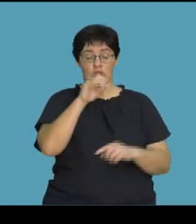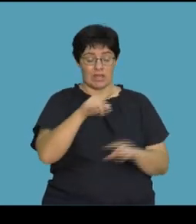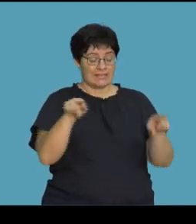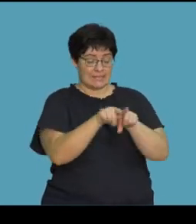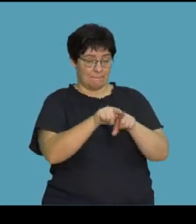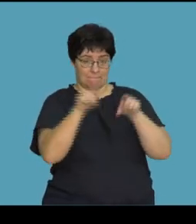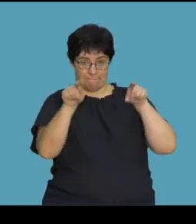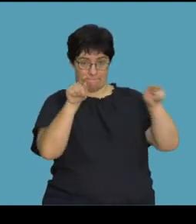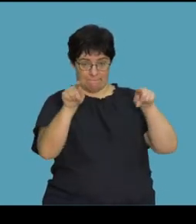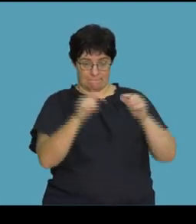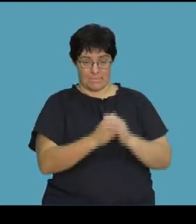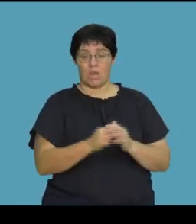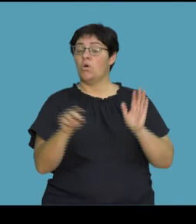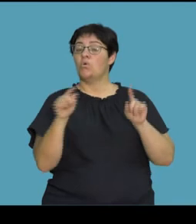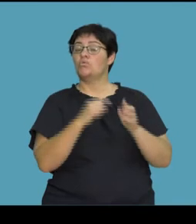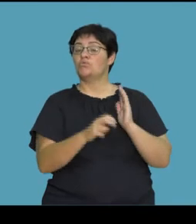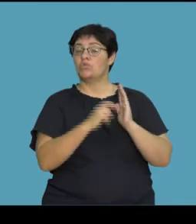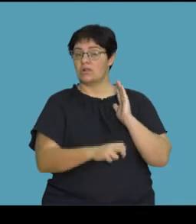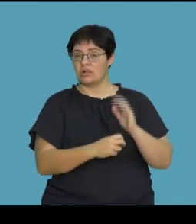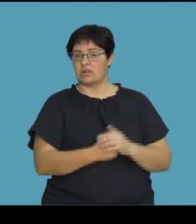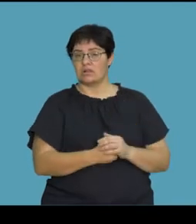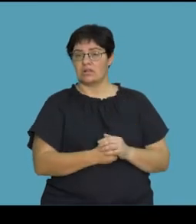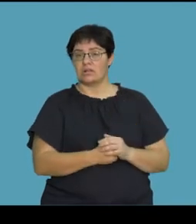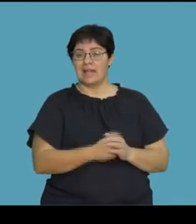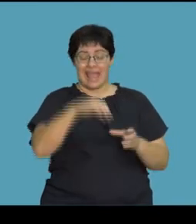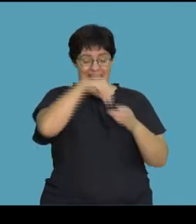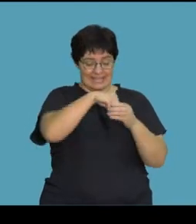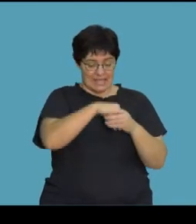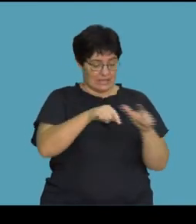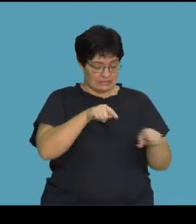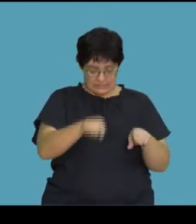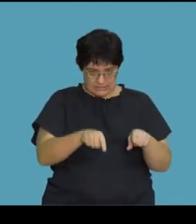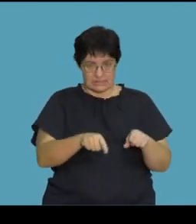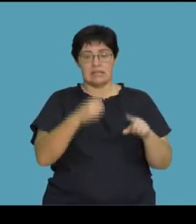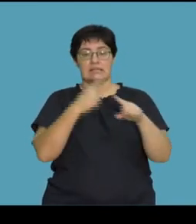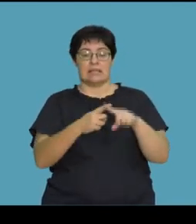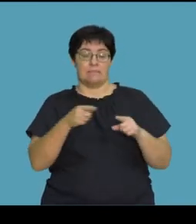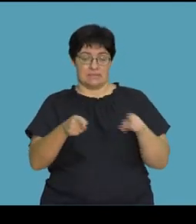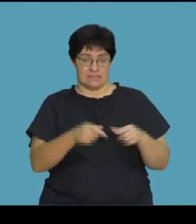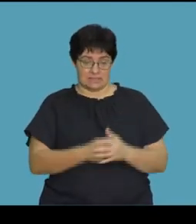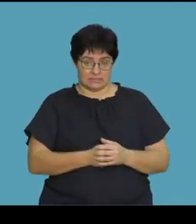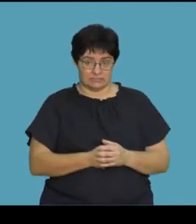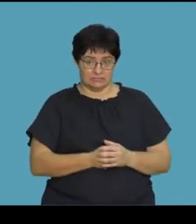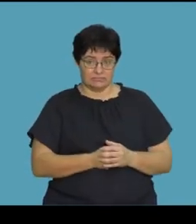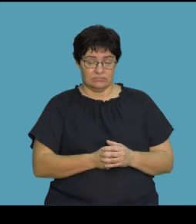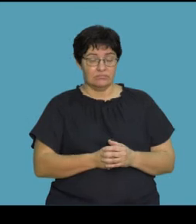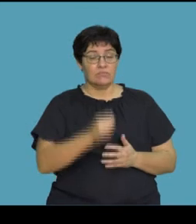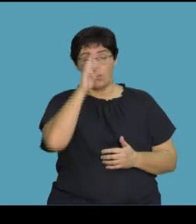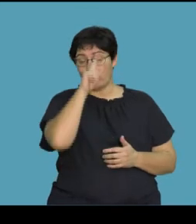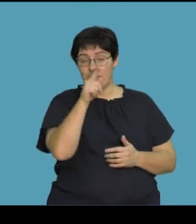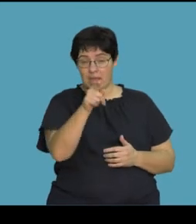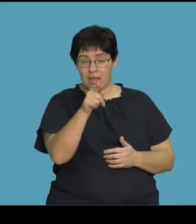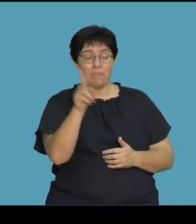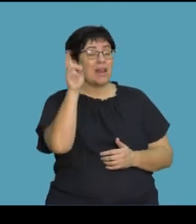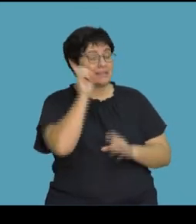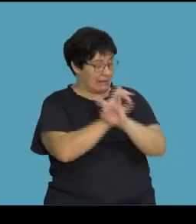the same, the rule is you multiply what is inside the set. But remember, listen